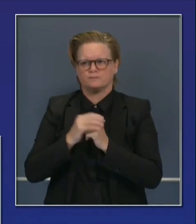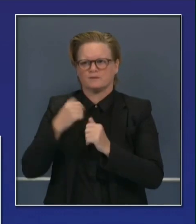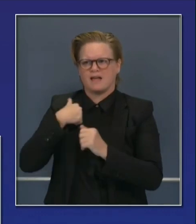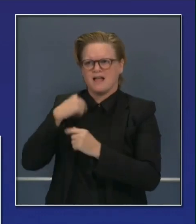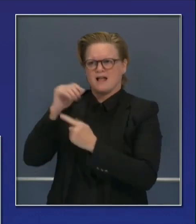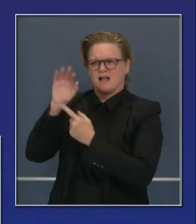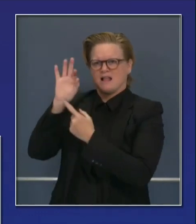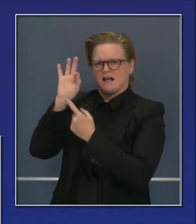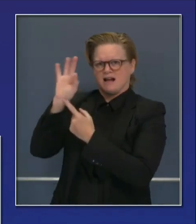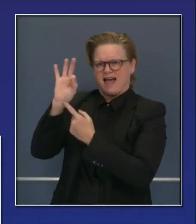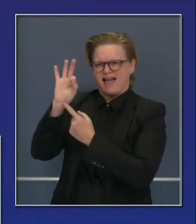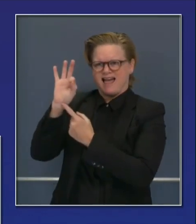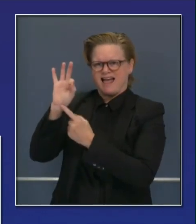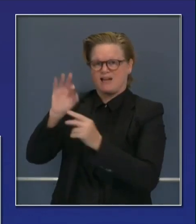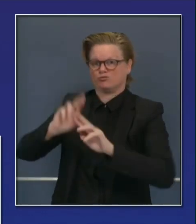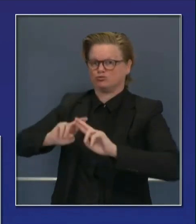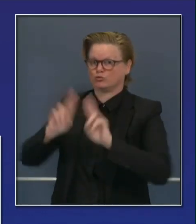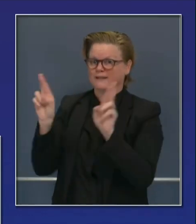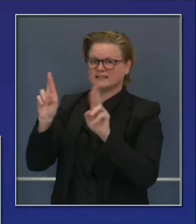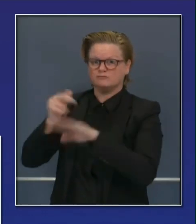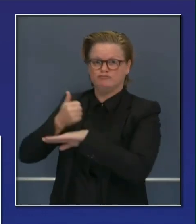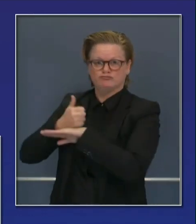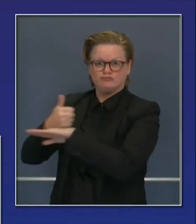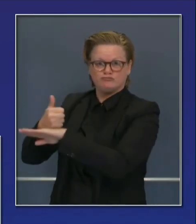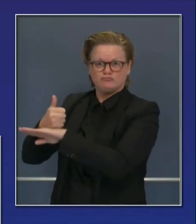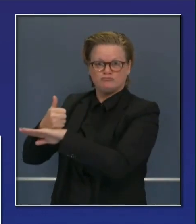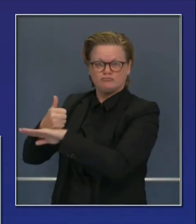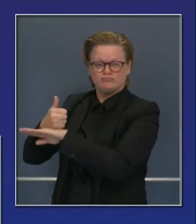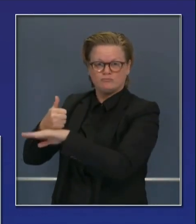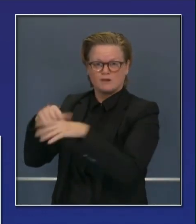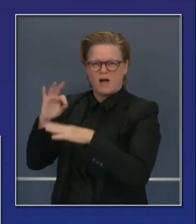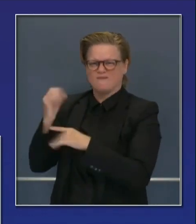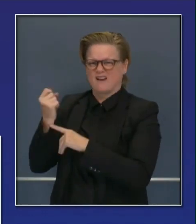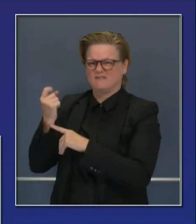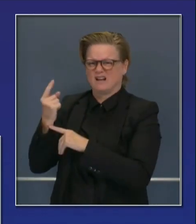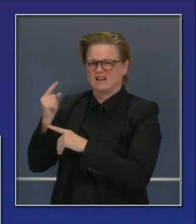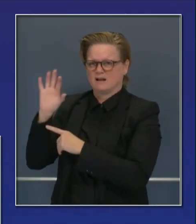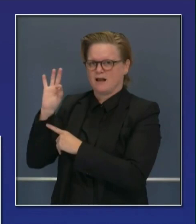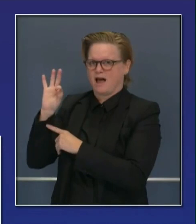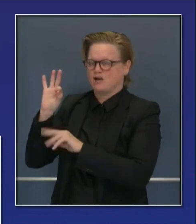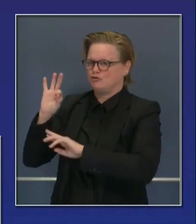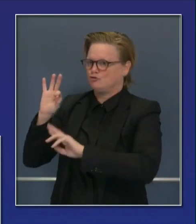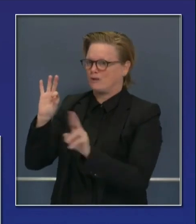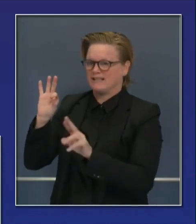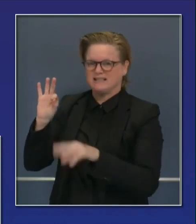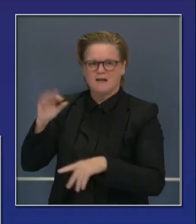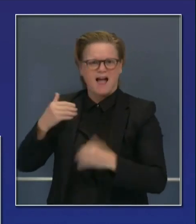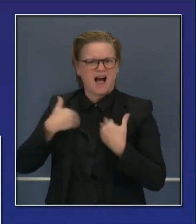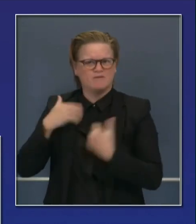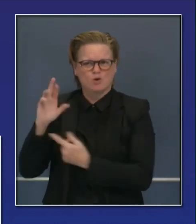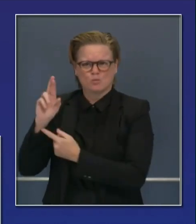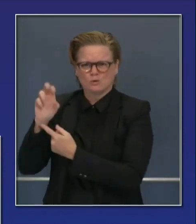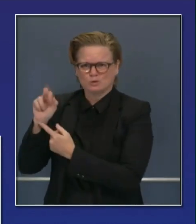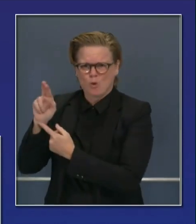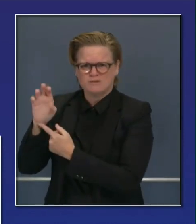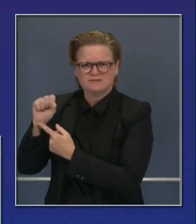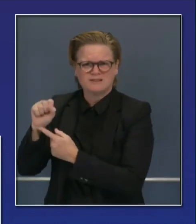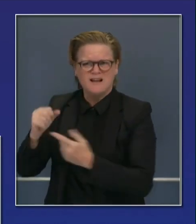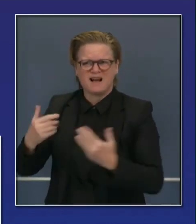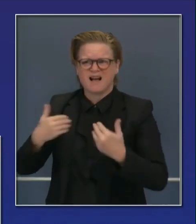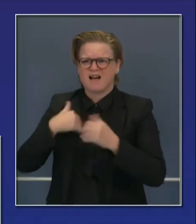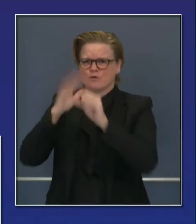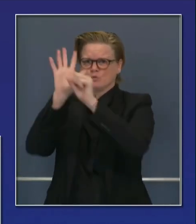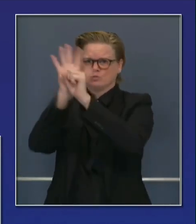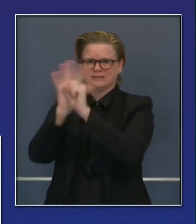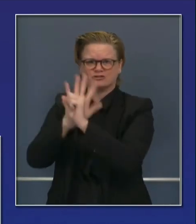status, a supplement that will also provide additional resources by region, by county in this